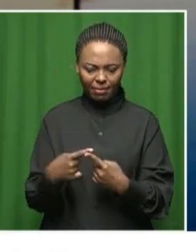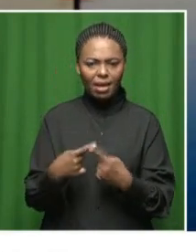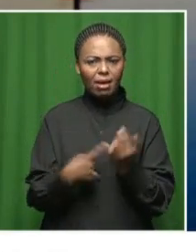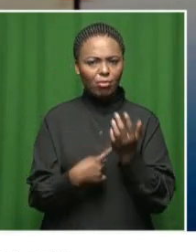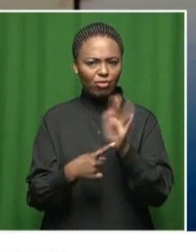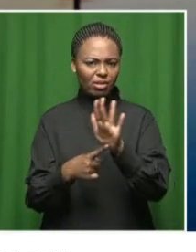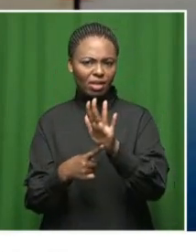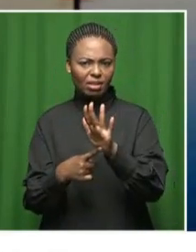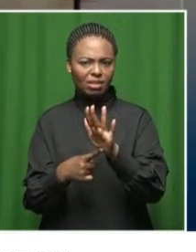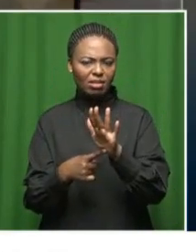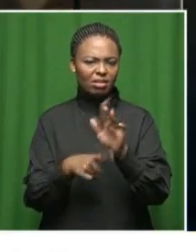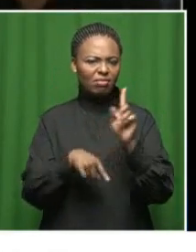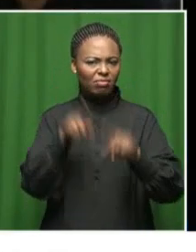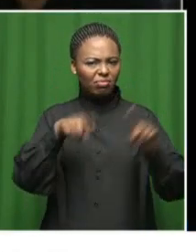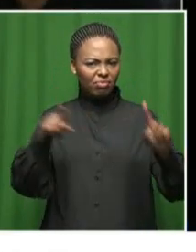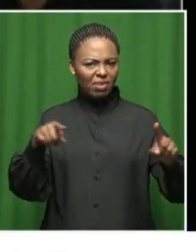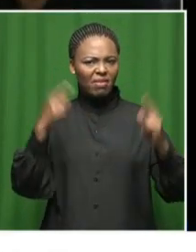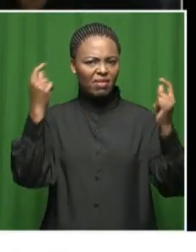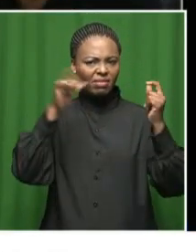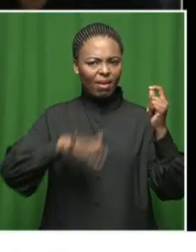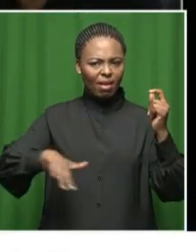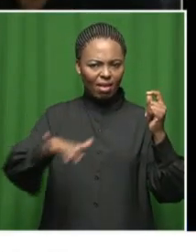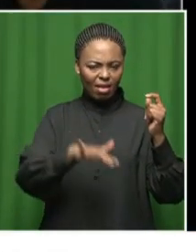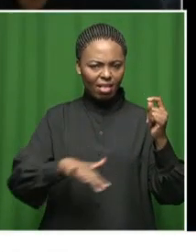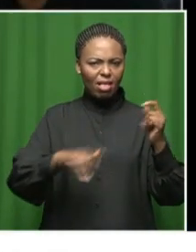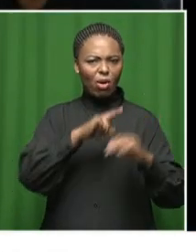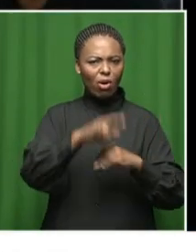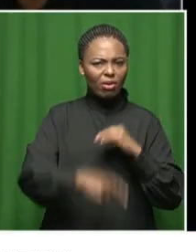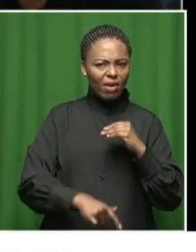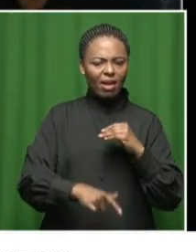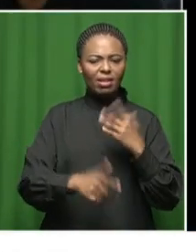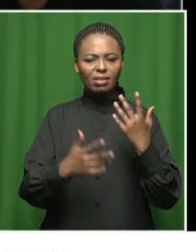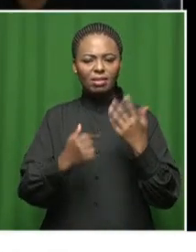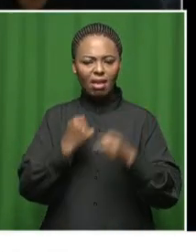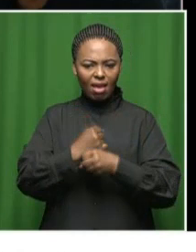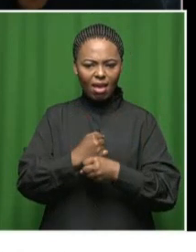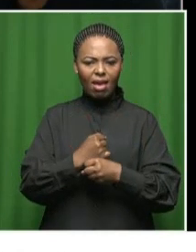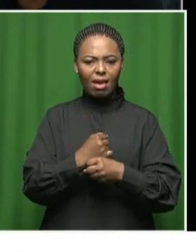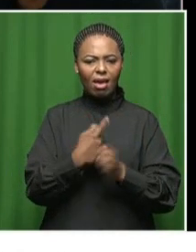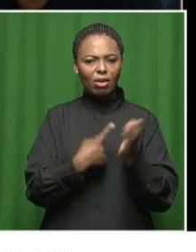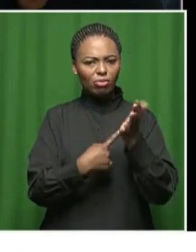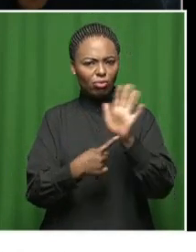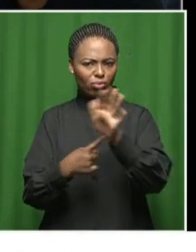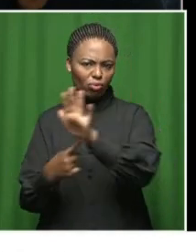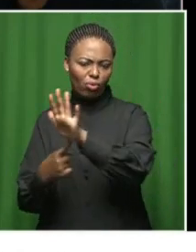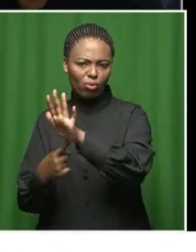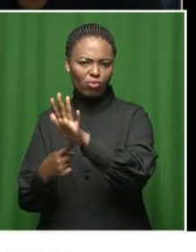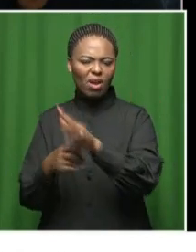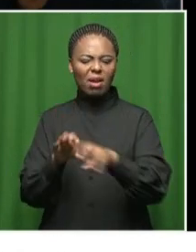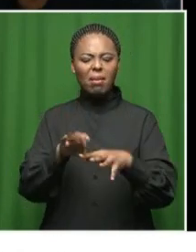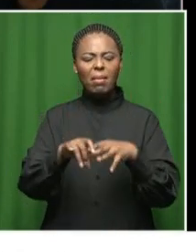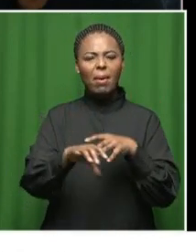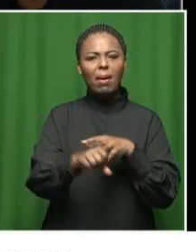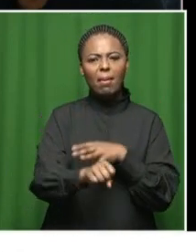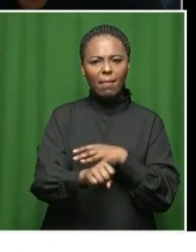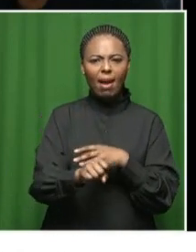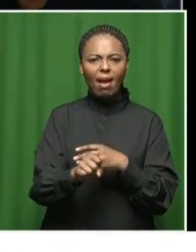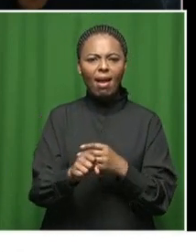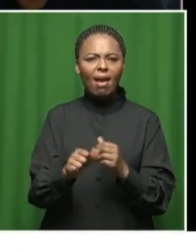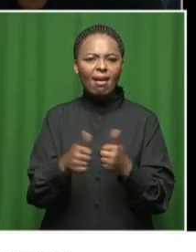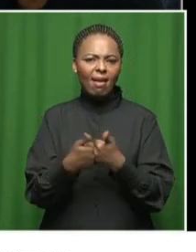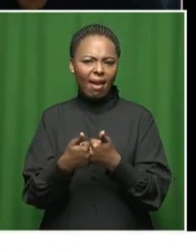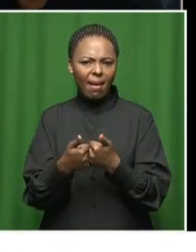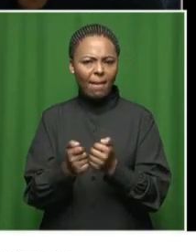various festivals and conferences during the rest of the year, and to just more findings because the project is